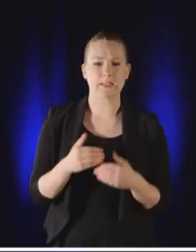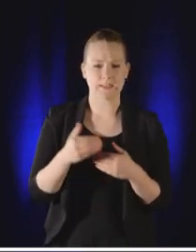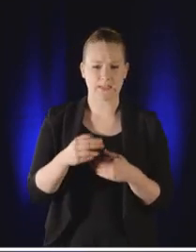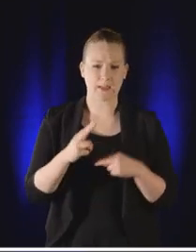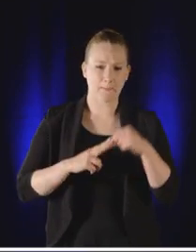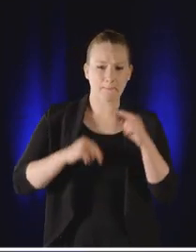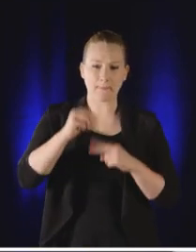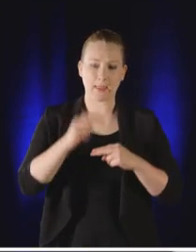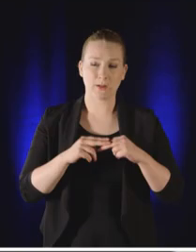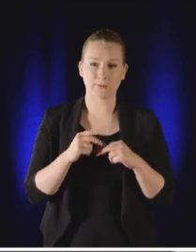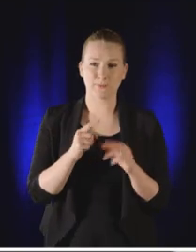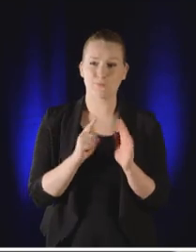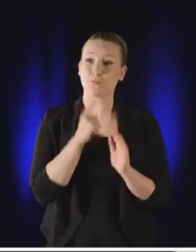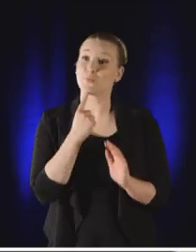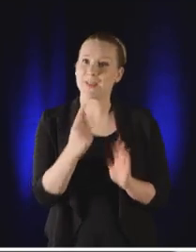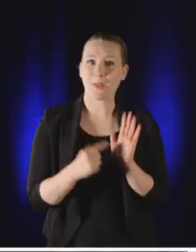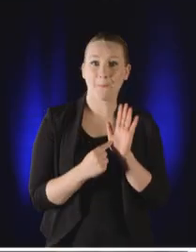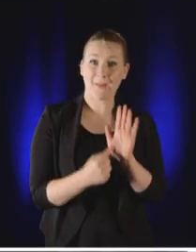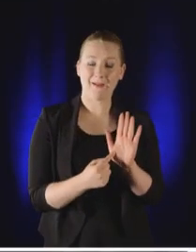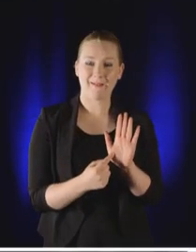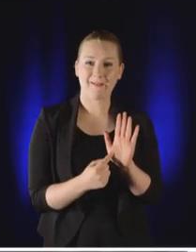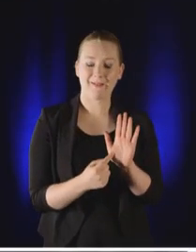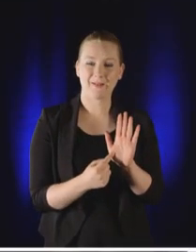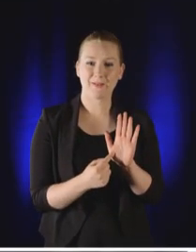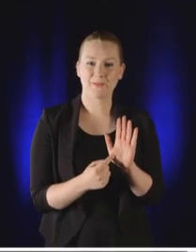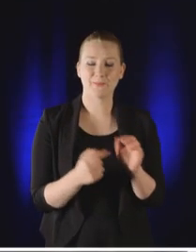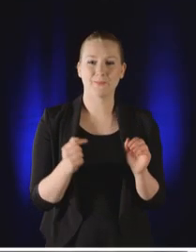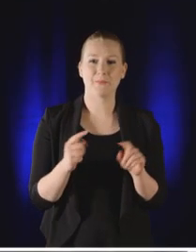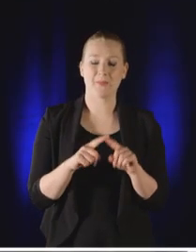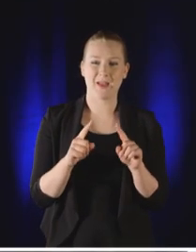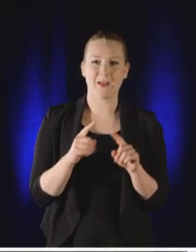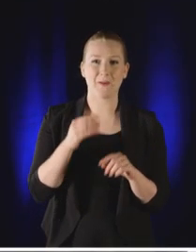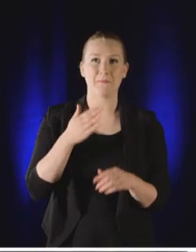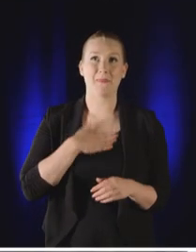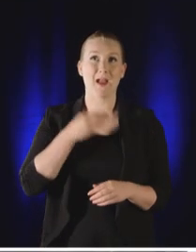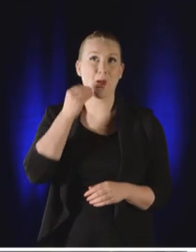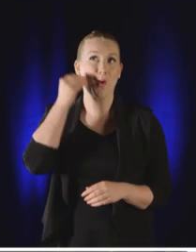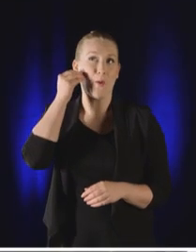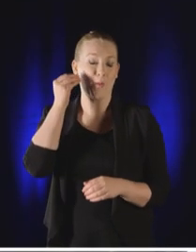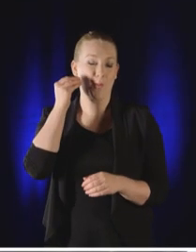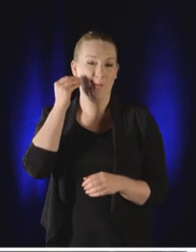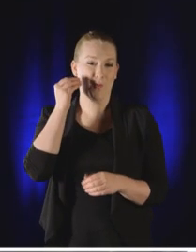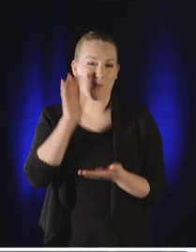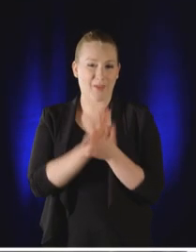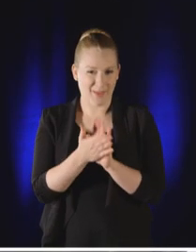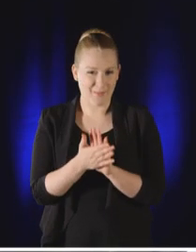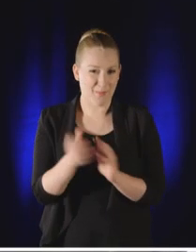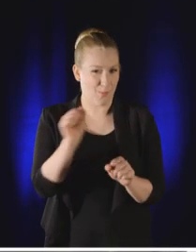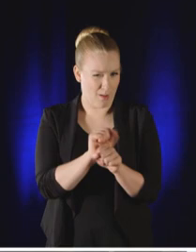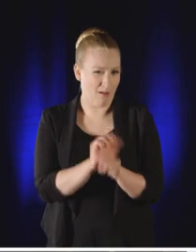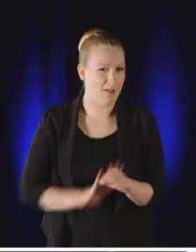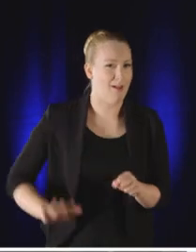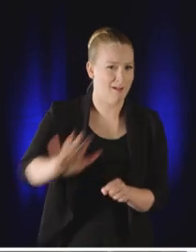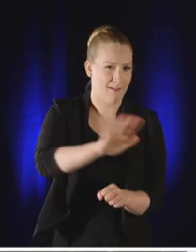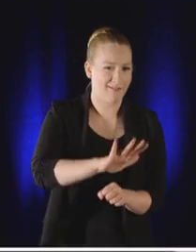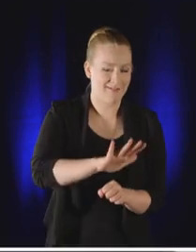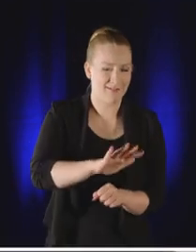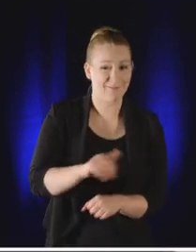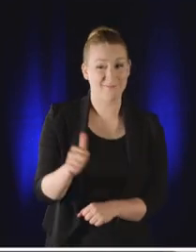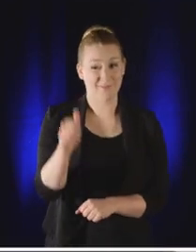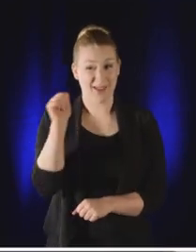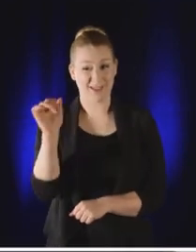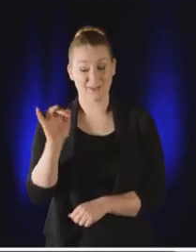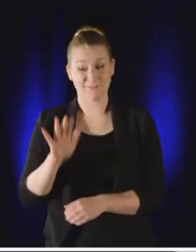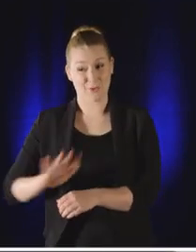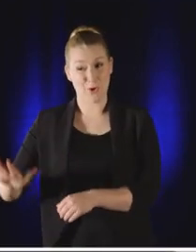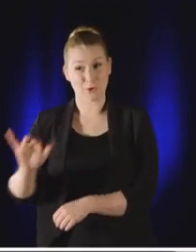Now, when I decide to build things or really start any project in my house, my entire house becomes my workshop, And in this